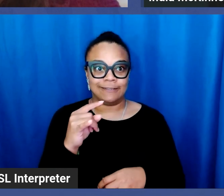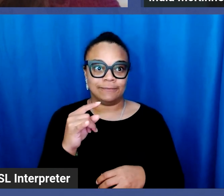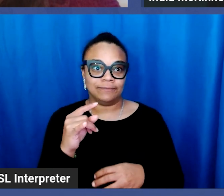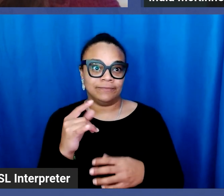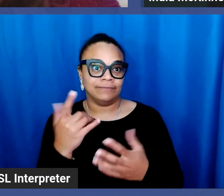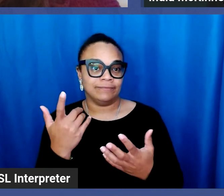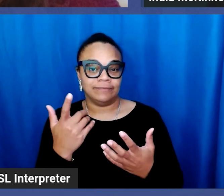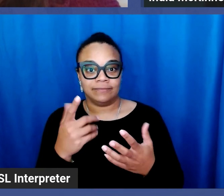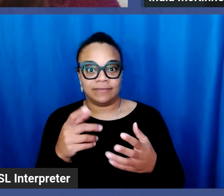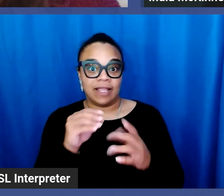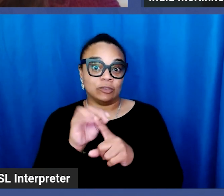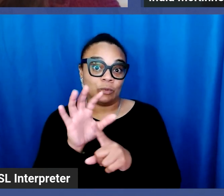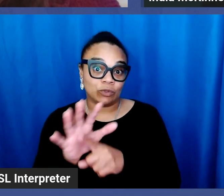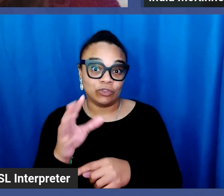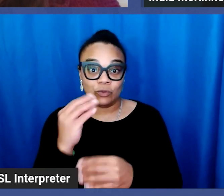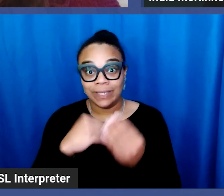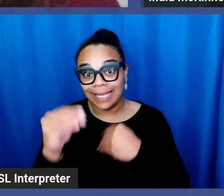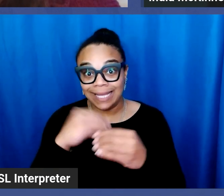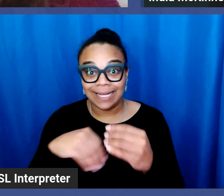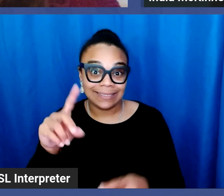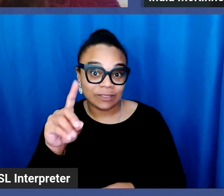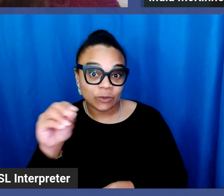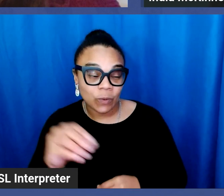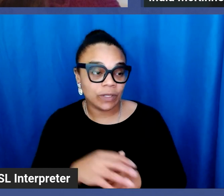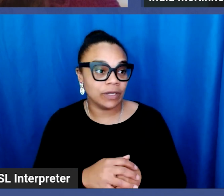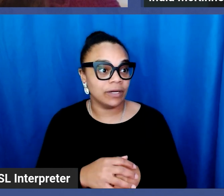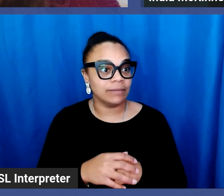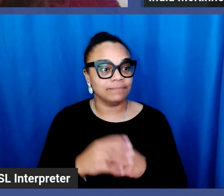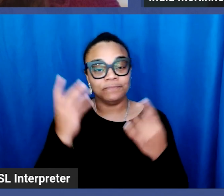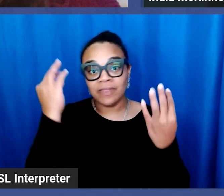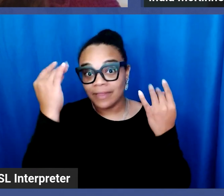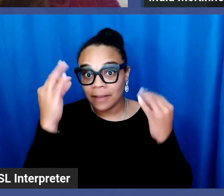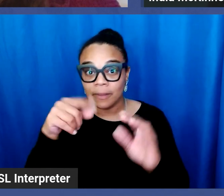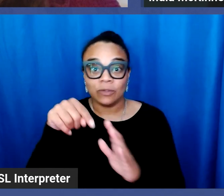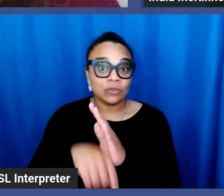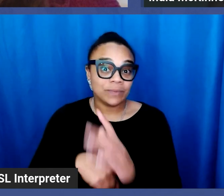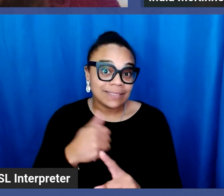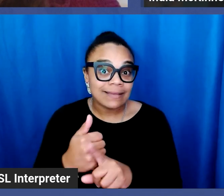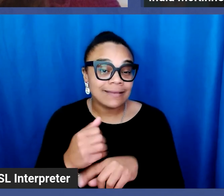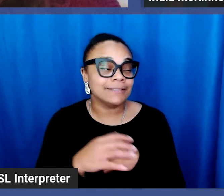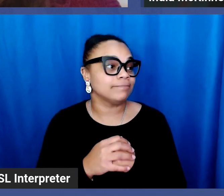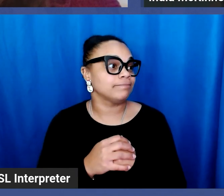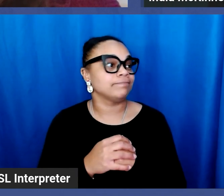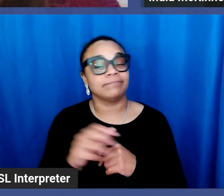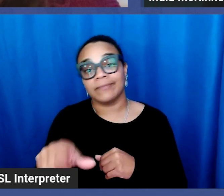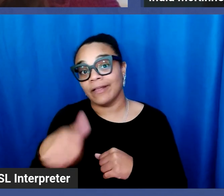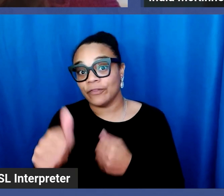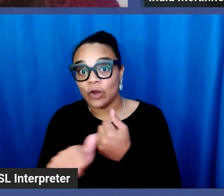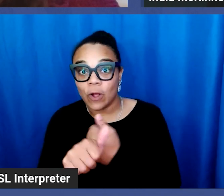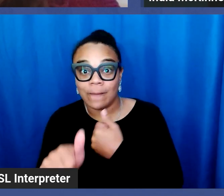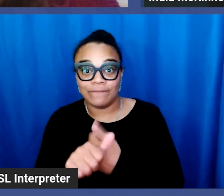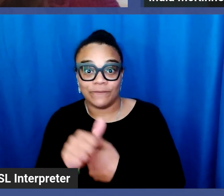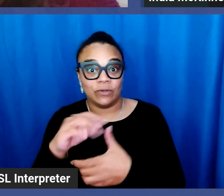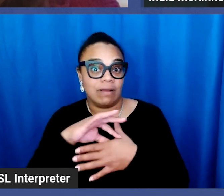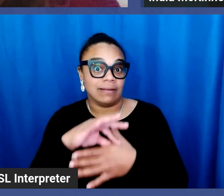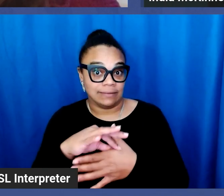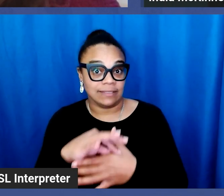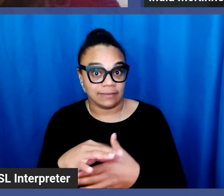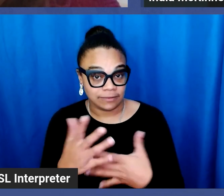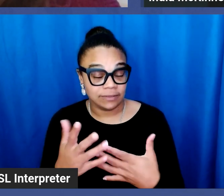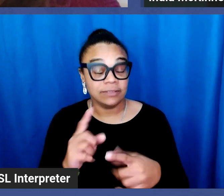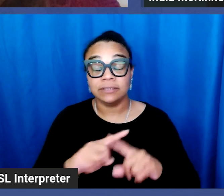eating disorders, from suicidal ideation, from other harmful content. And so the problem